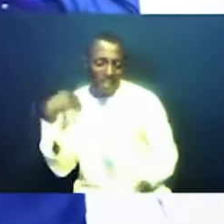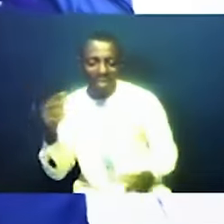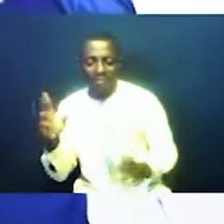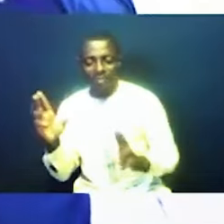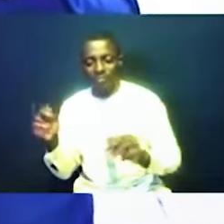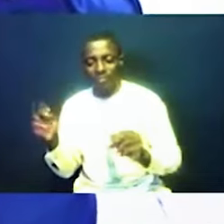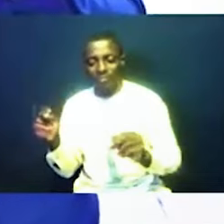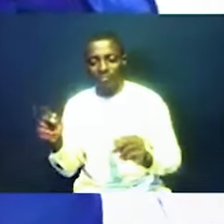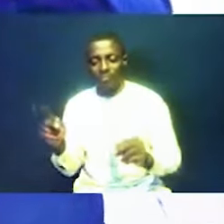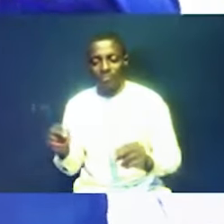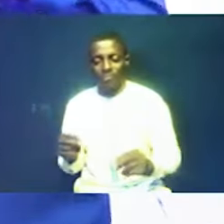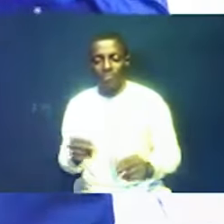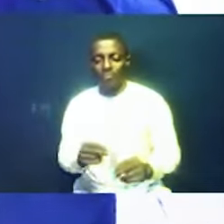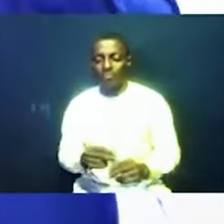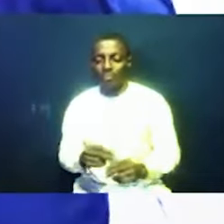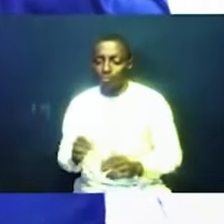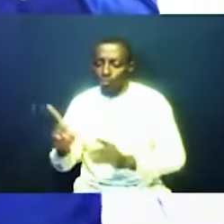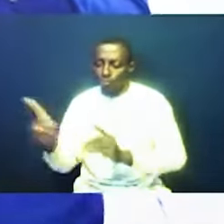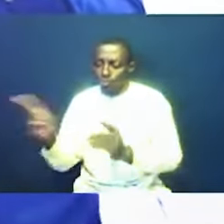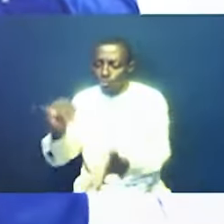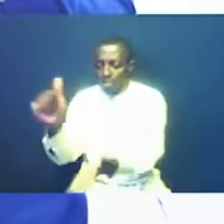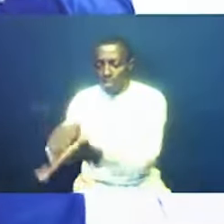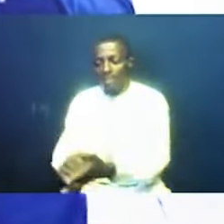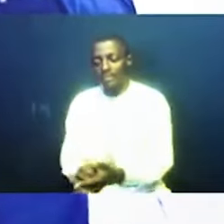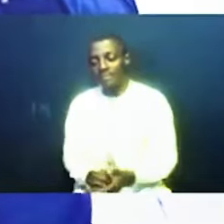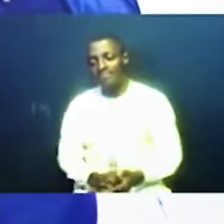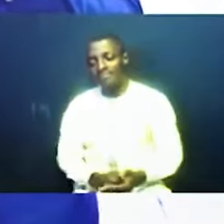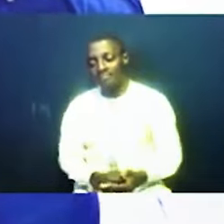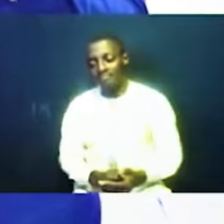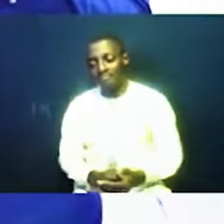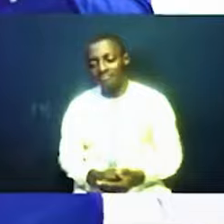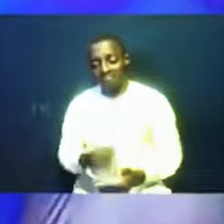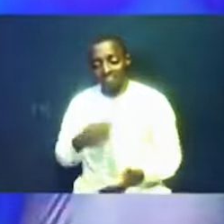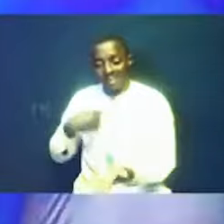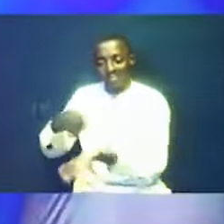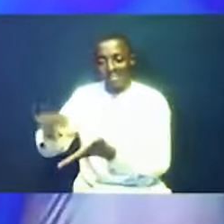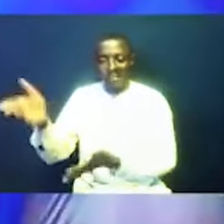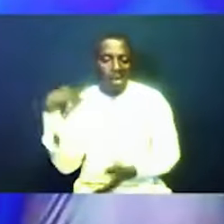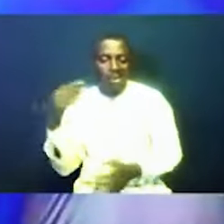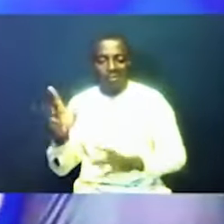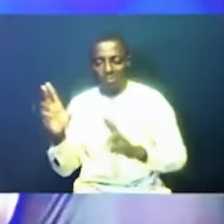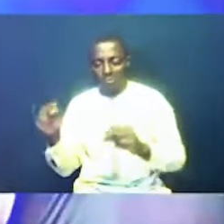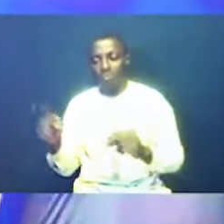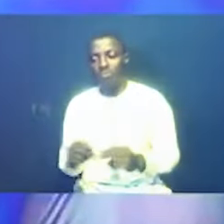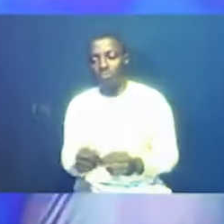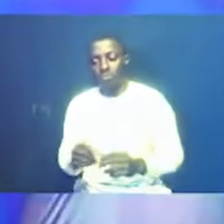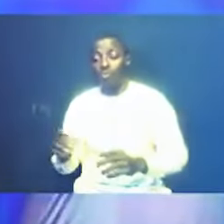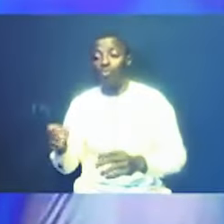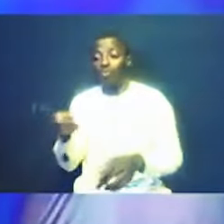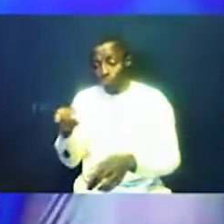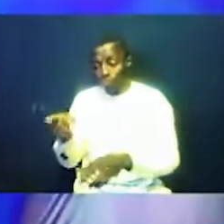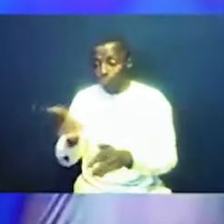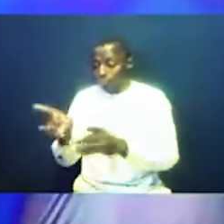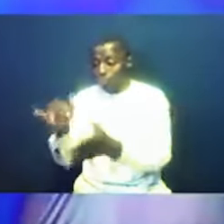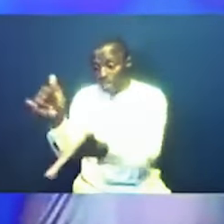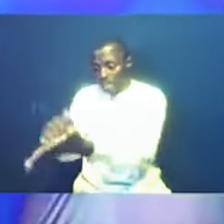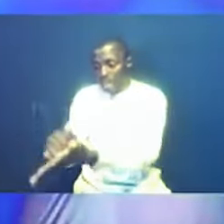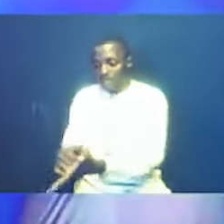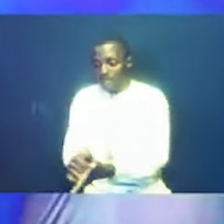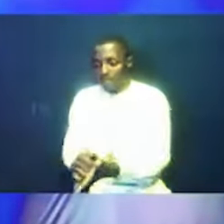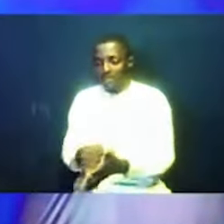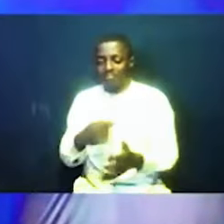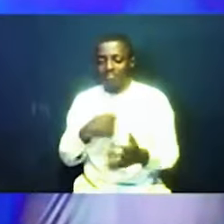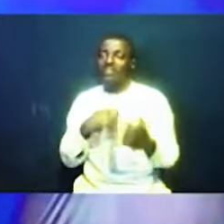For I fear God. See, it is only the fear of God that makes us sometimes to take